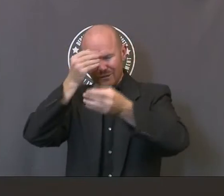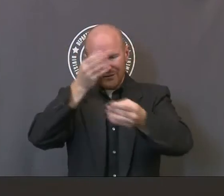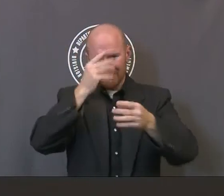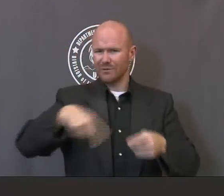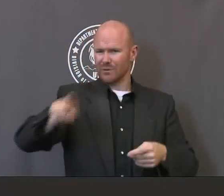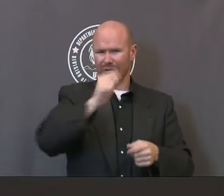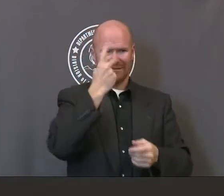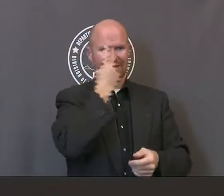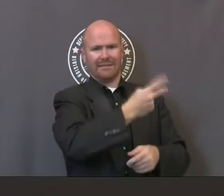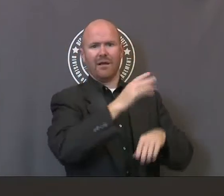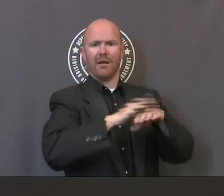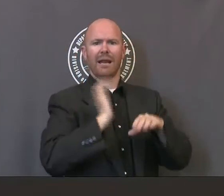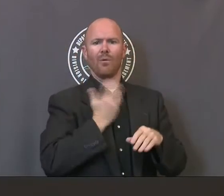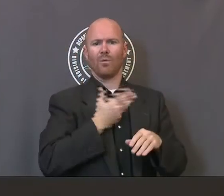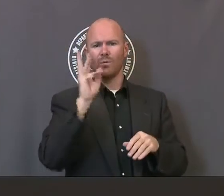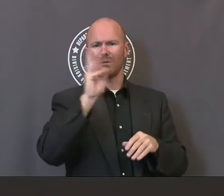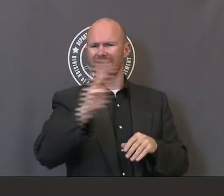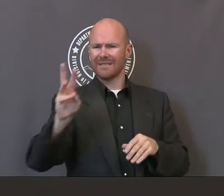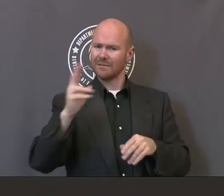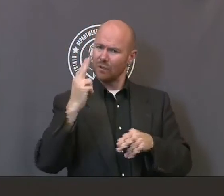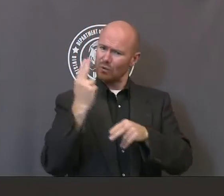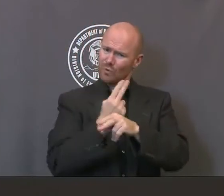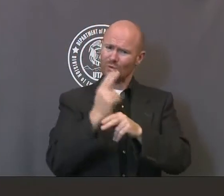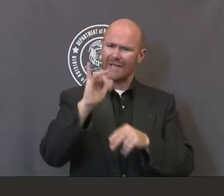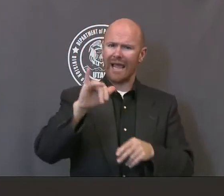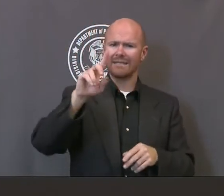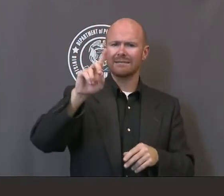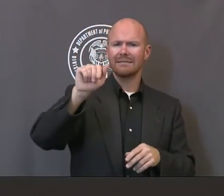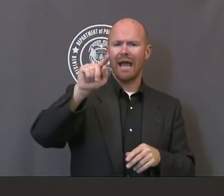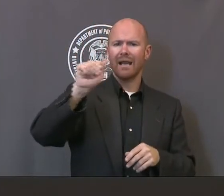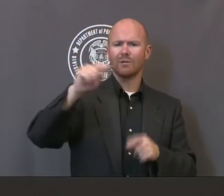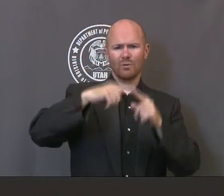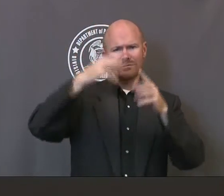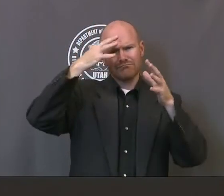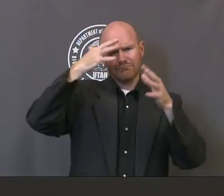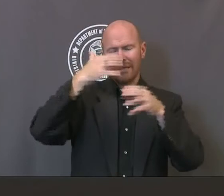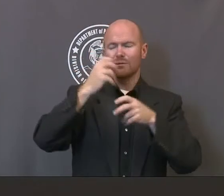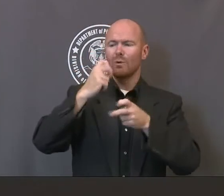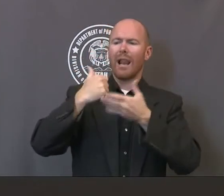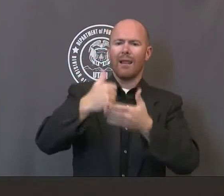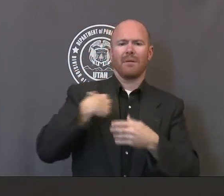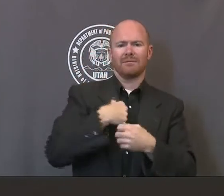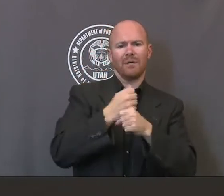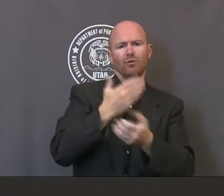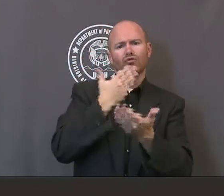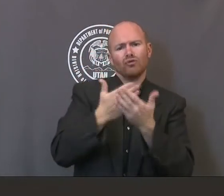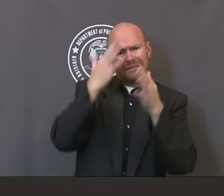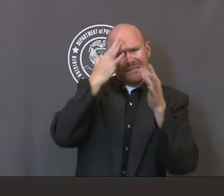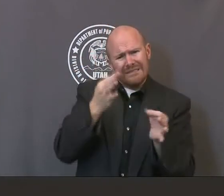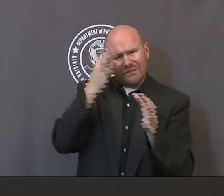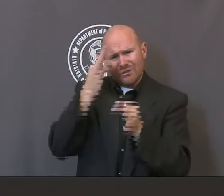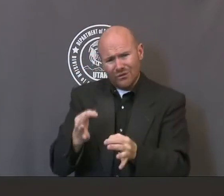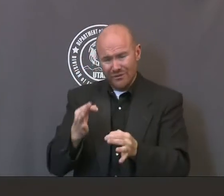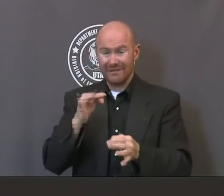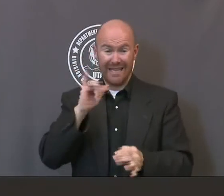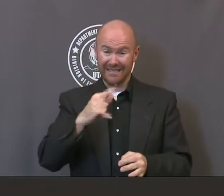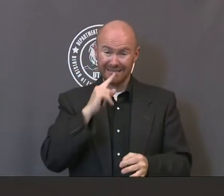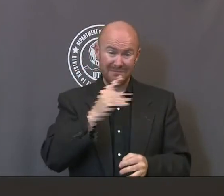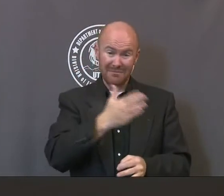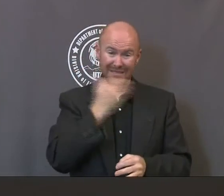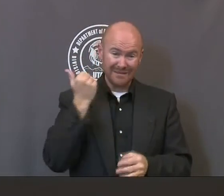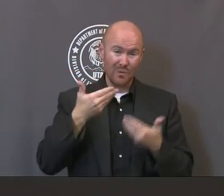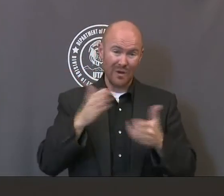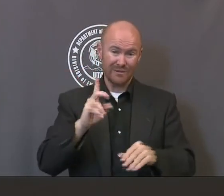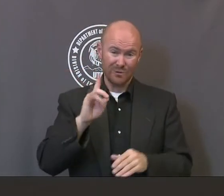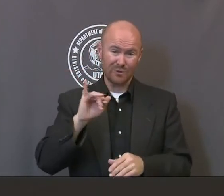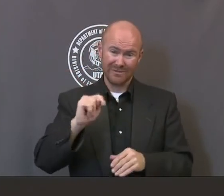So being able to really use the data to drive the impact and the interventions on the ground level in the counties is